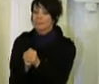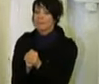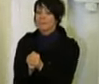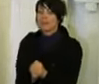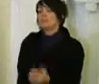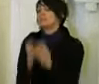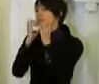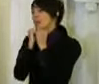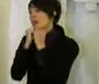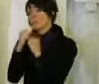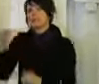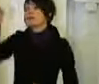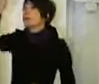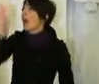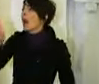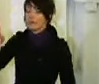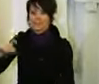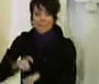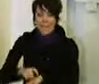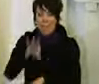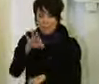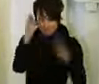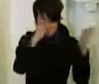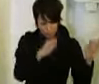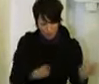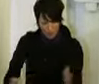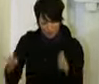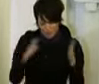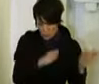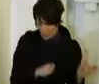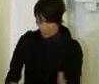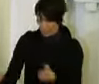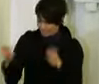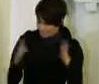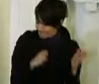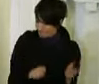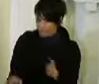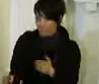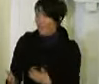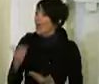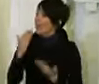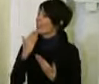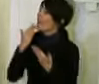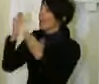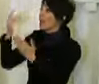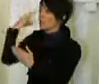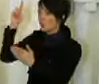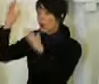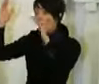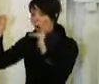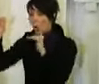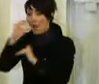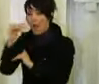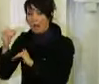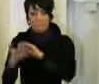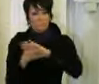Loving God, in the time of preparation and planning, we thank you for hope and